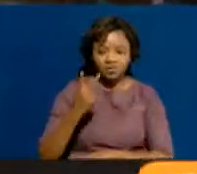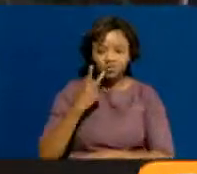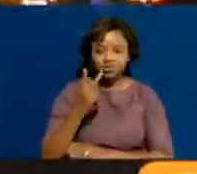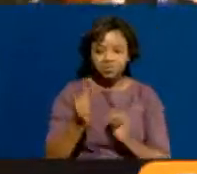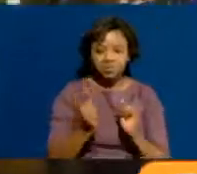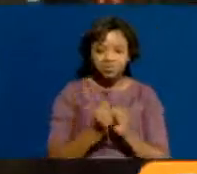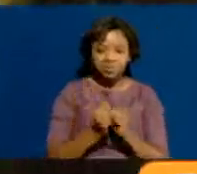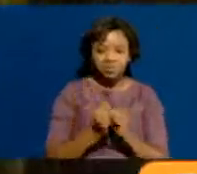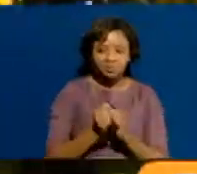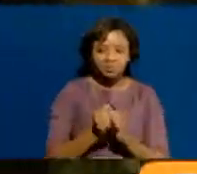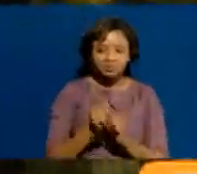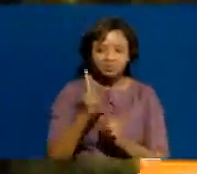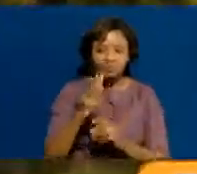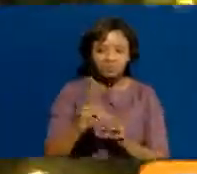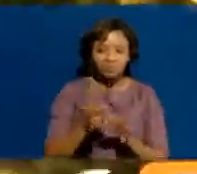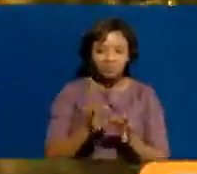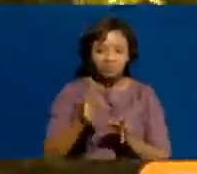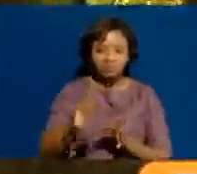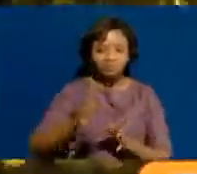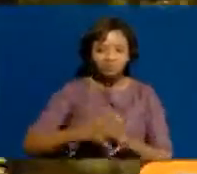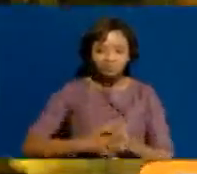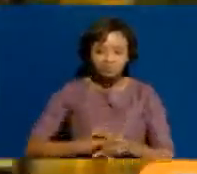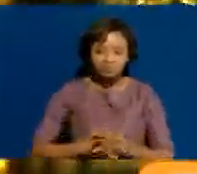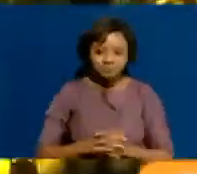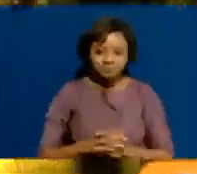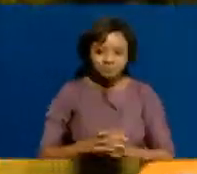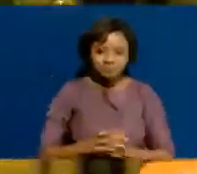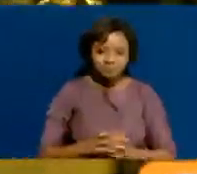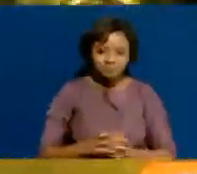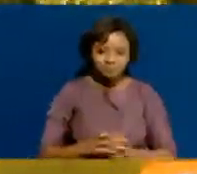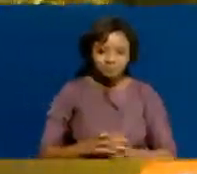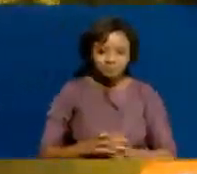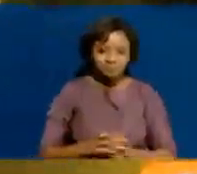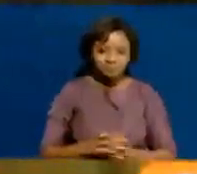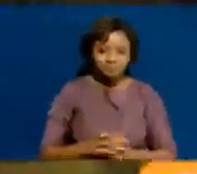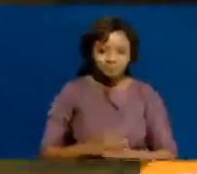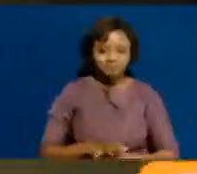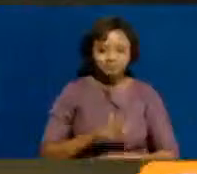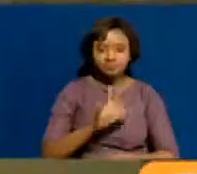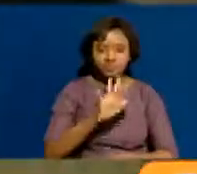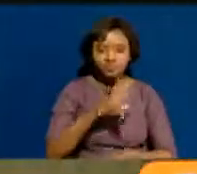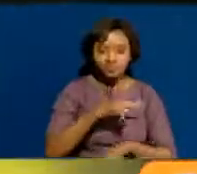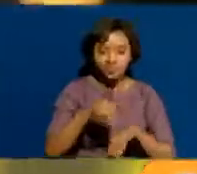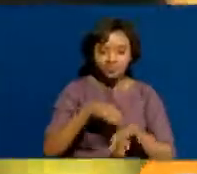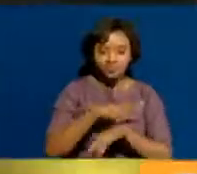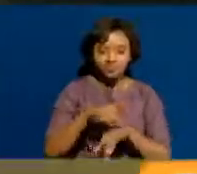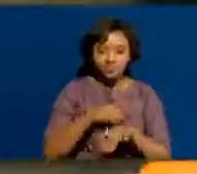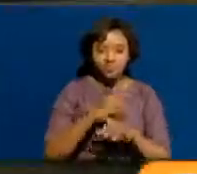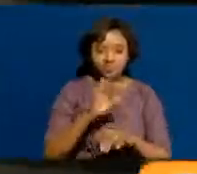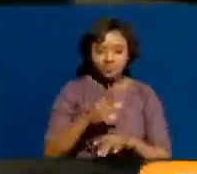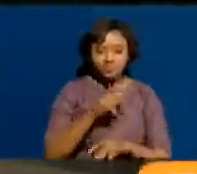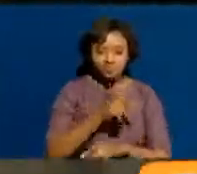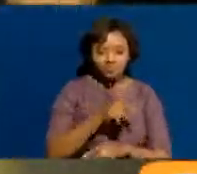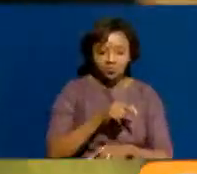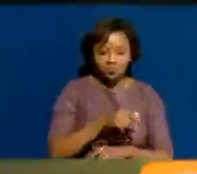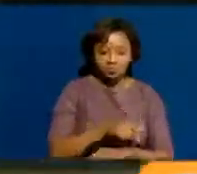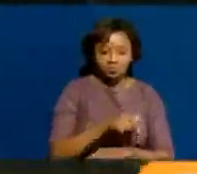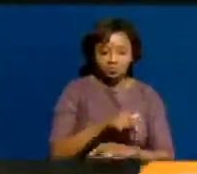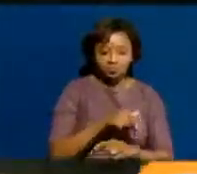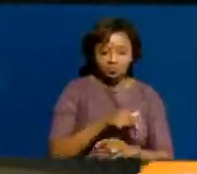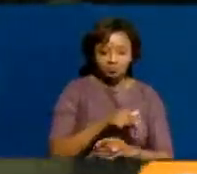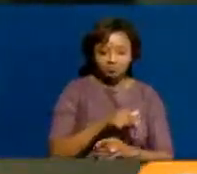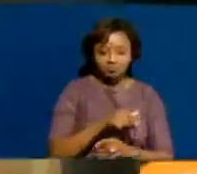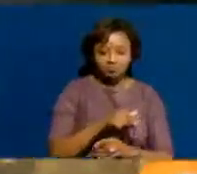210-kilometer journey that begins with approximately a five-hour drive by road from Sharm el-Sheikh, the